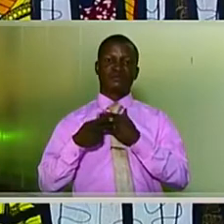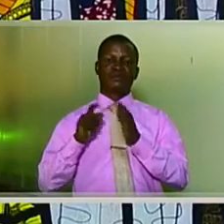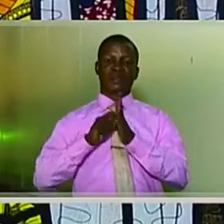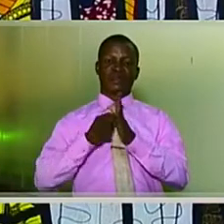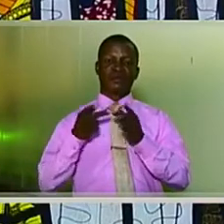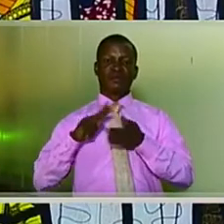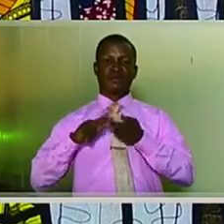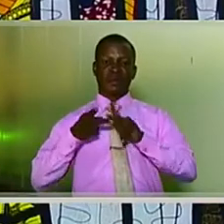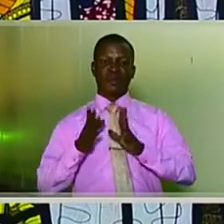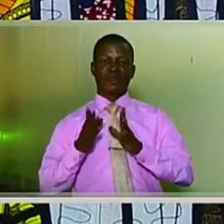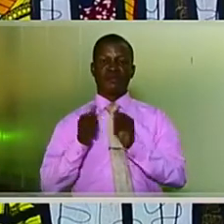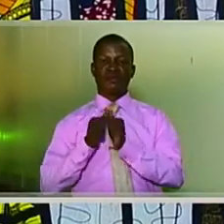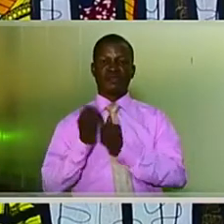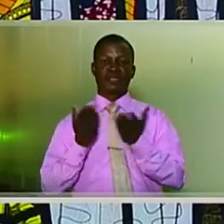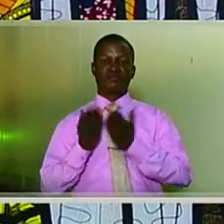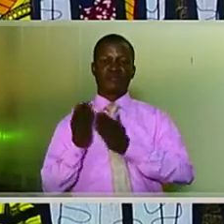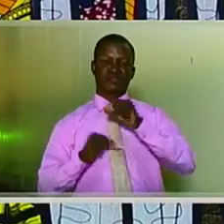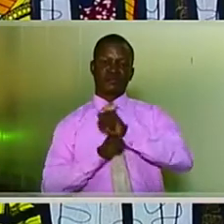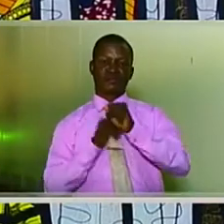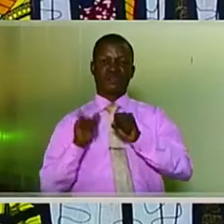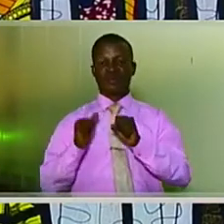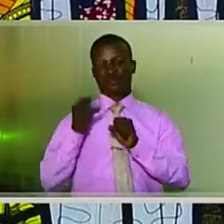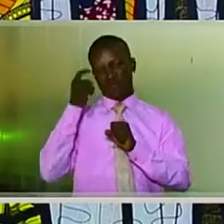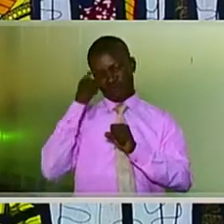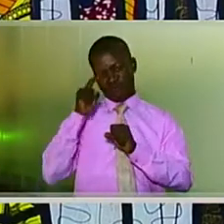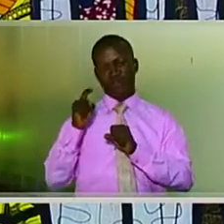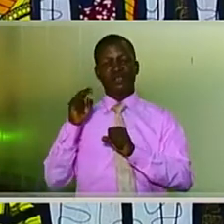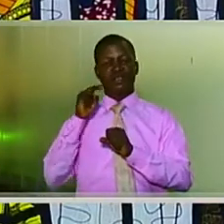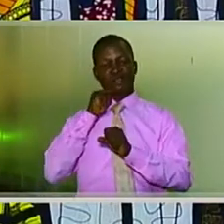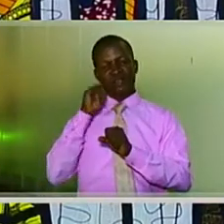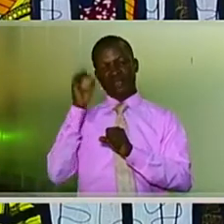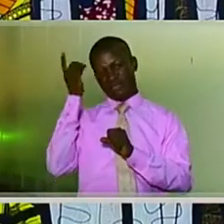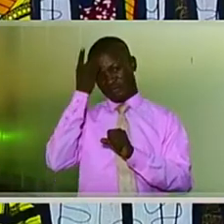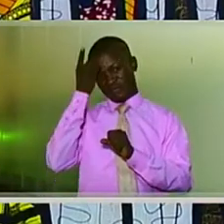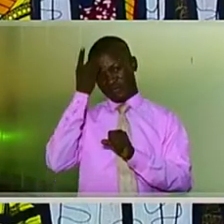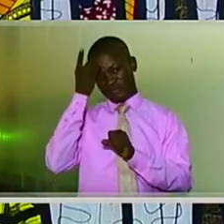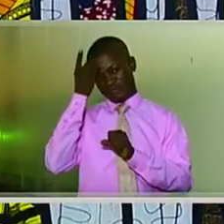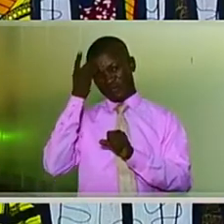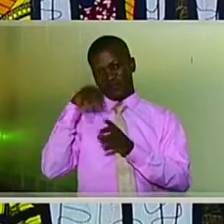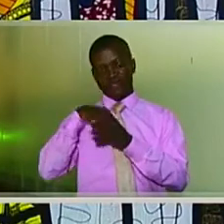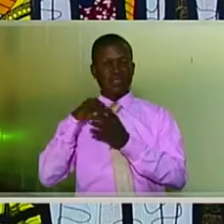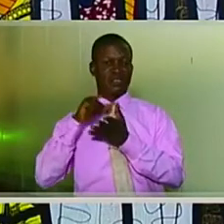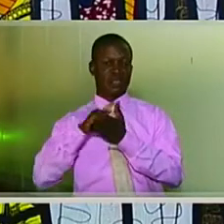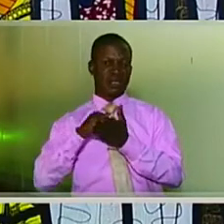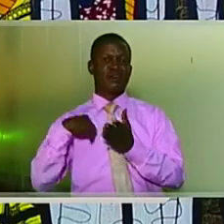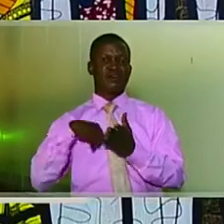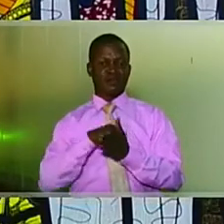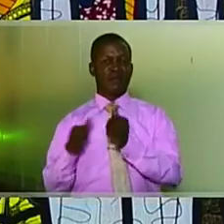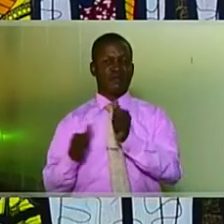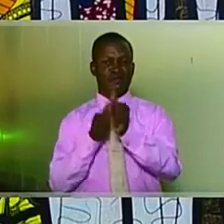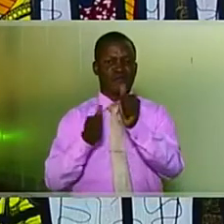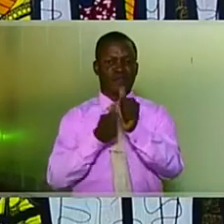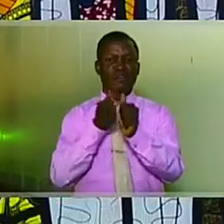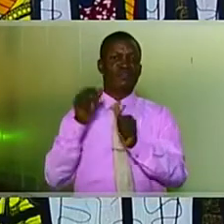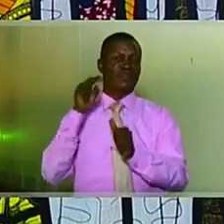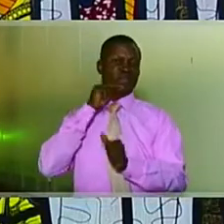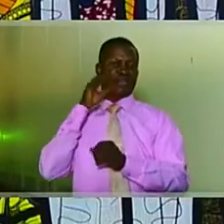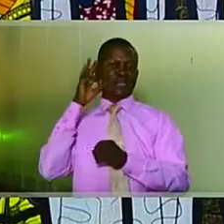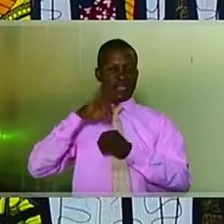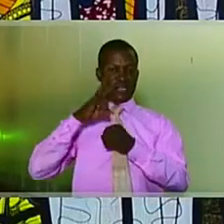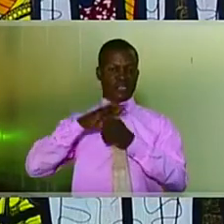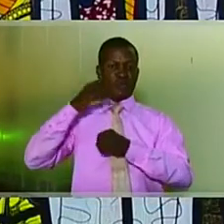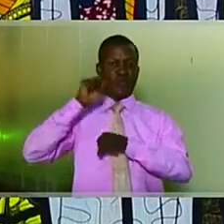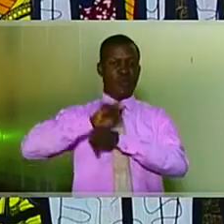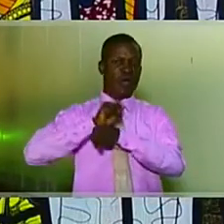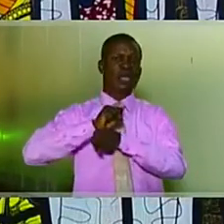steady supporter of Nigeria's vibrant democracy. Since 1999, we have followed Nigeria's elections, working with